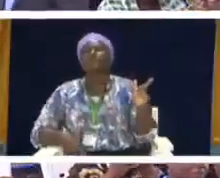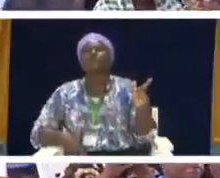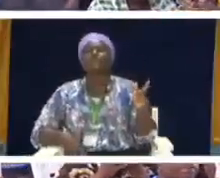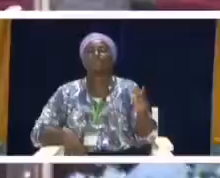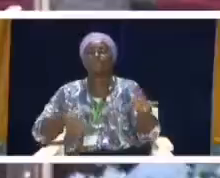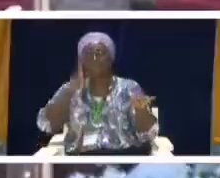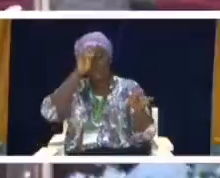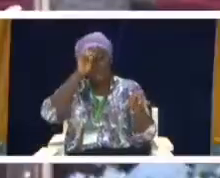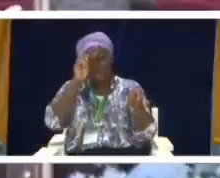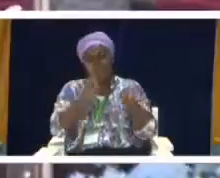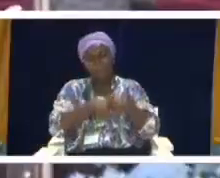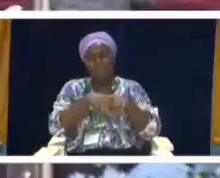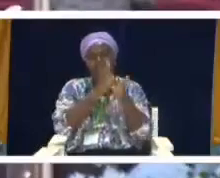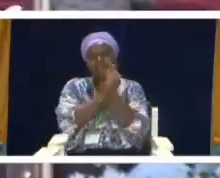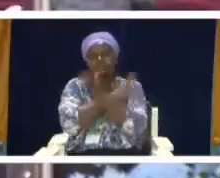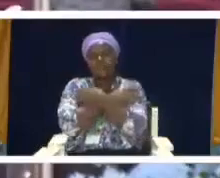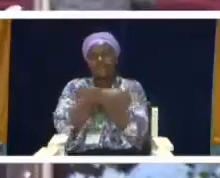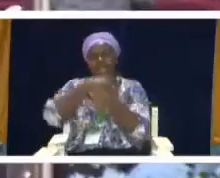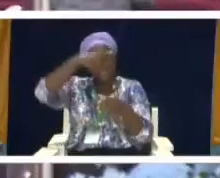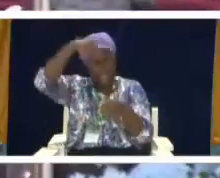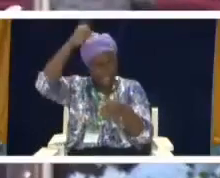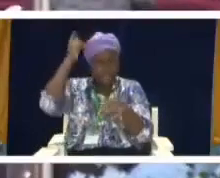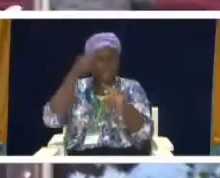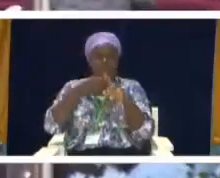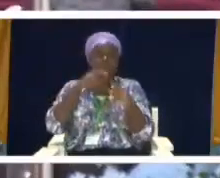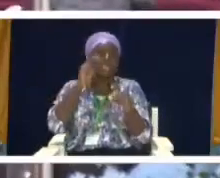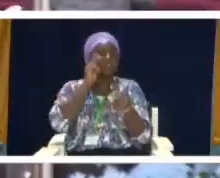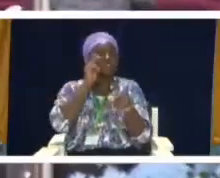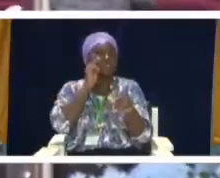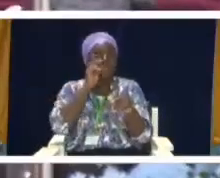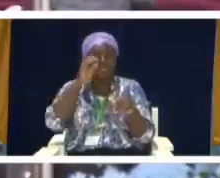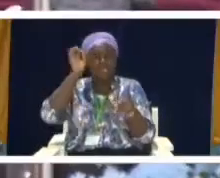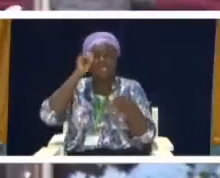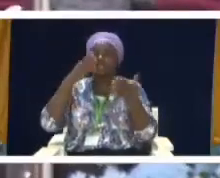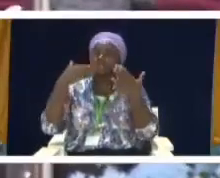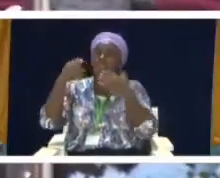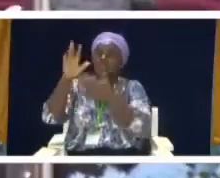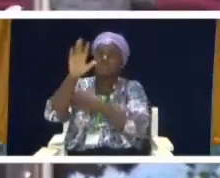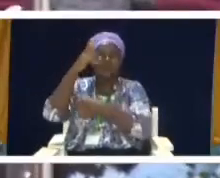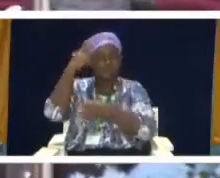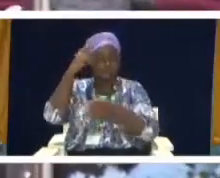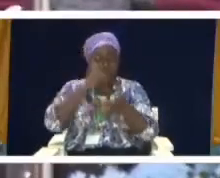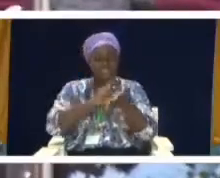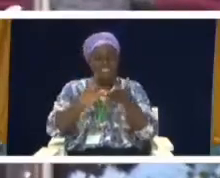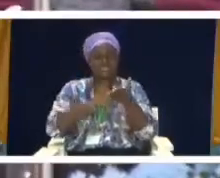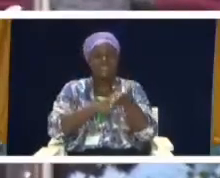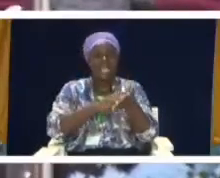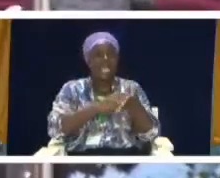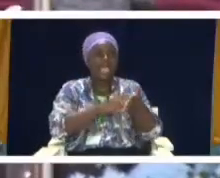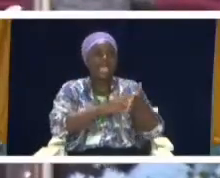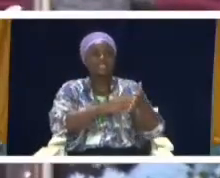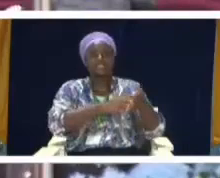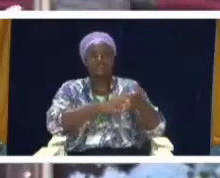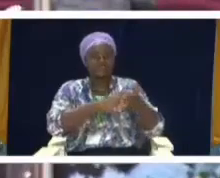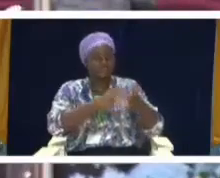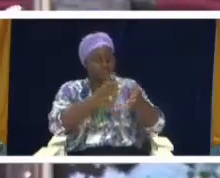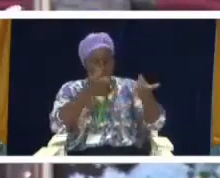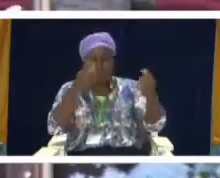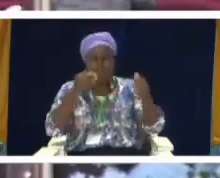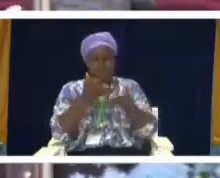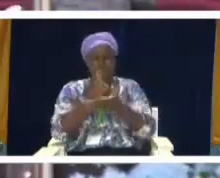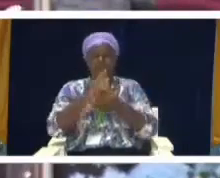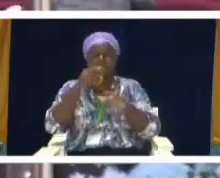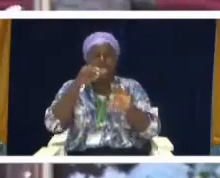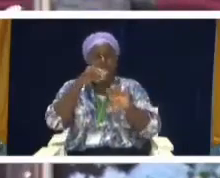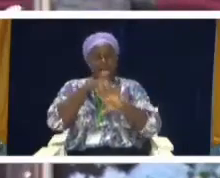Brother Sunday Daniel from Nigeria, he is thanking God for divine intervention. At the point of